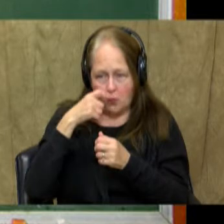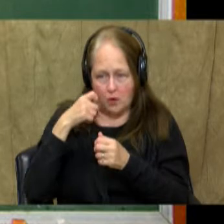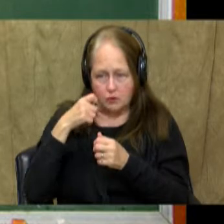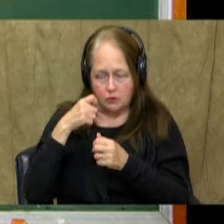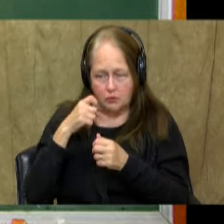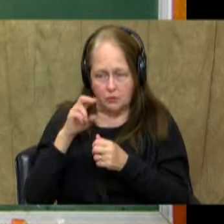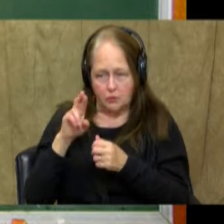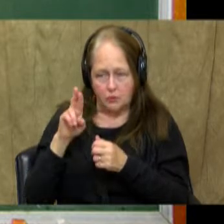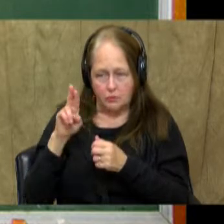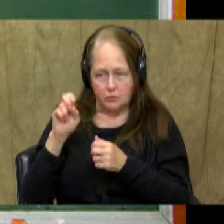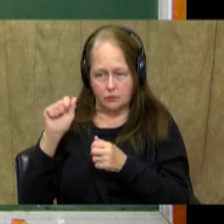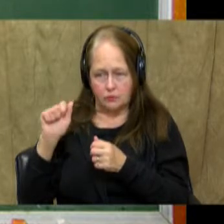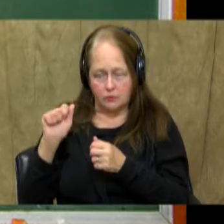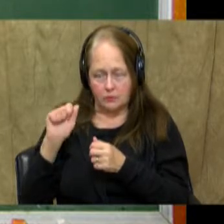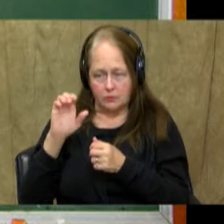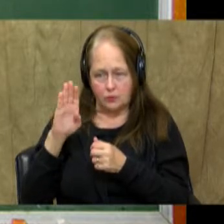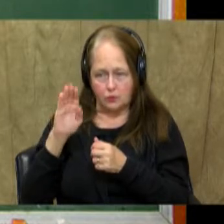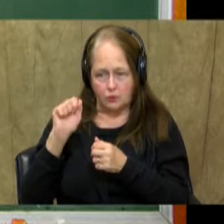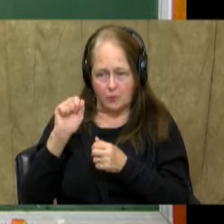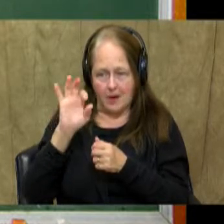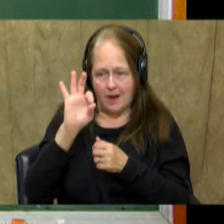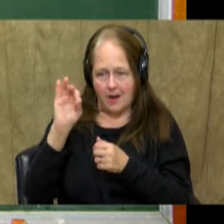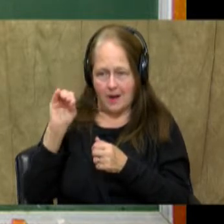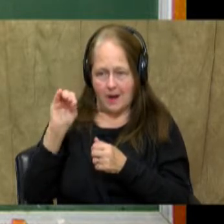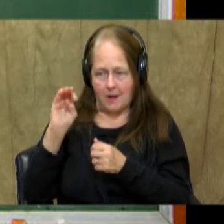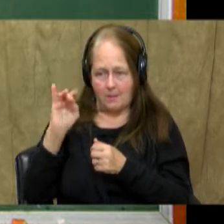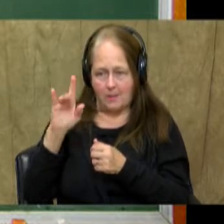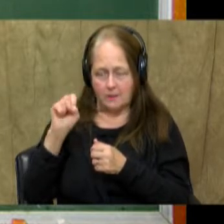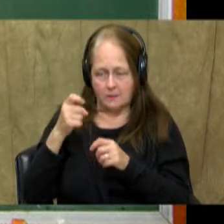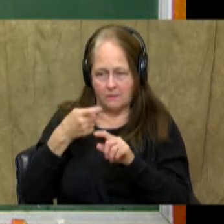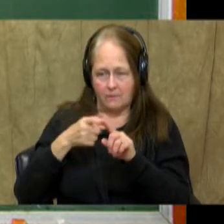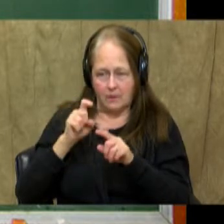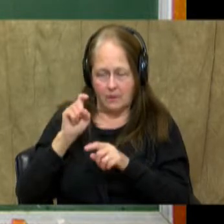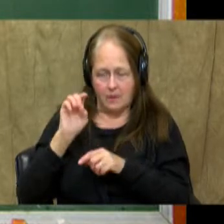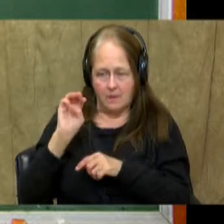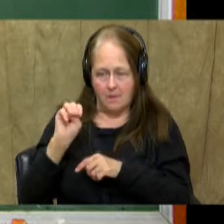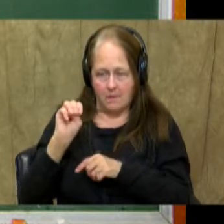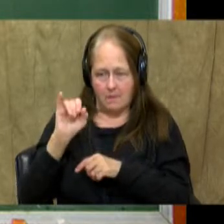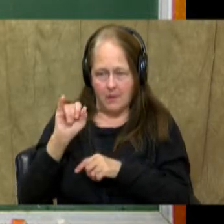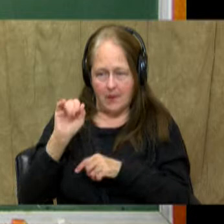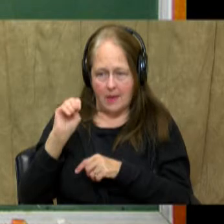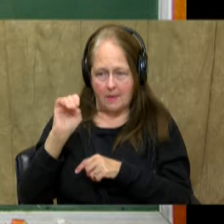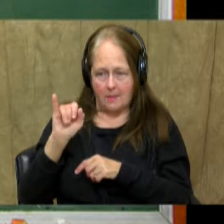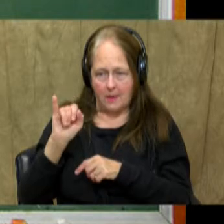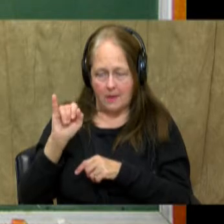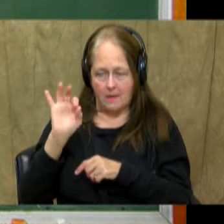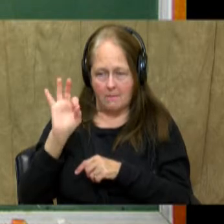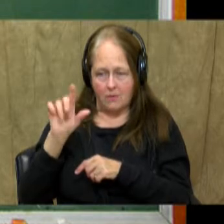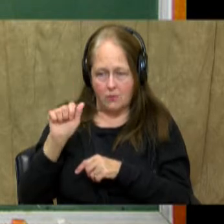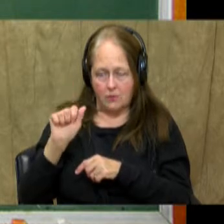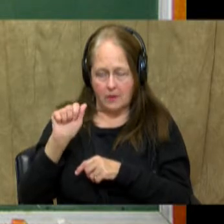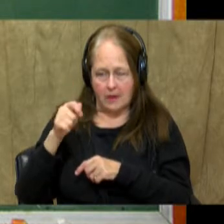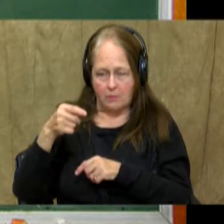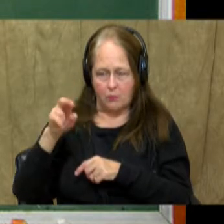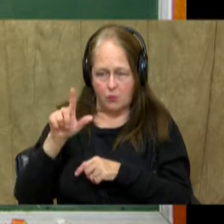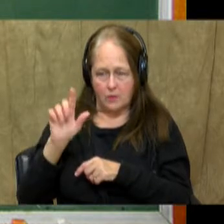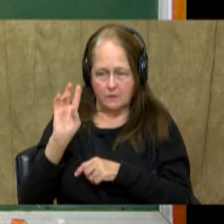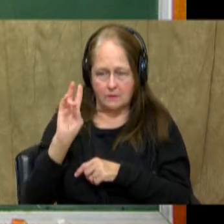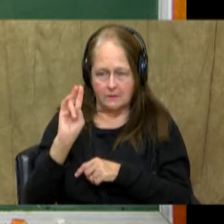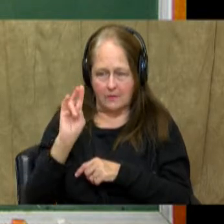Cuba is about 90 miles away from Miami, Florida. Now, on April